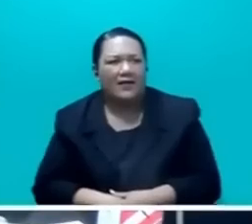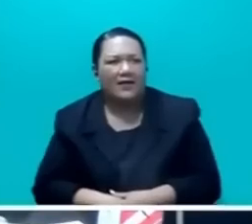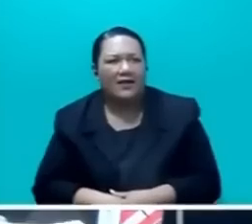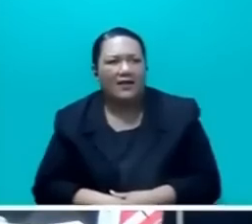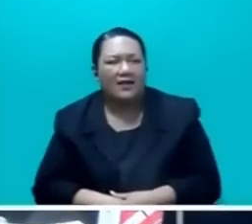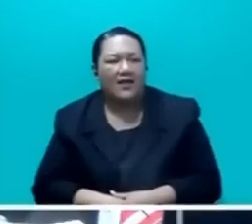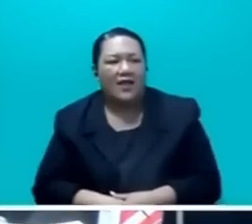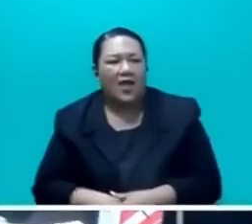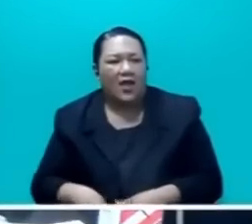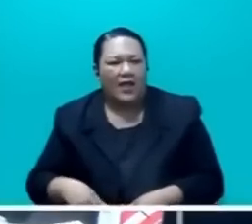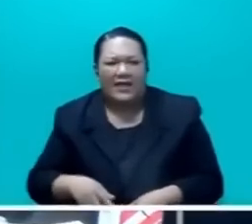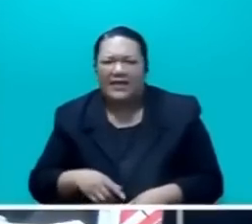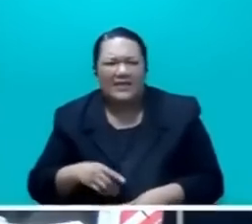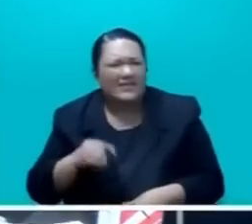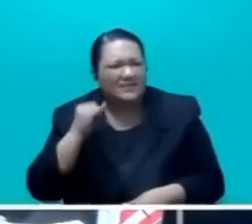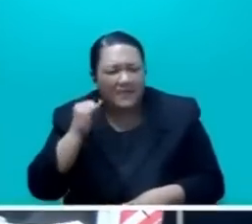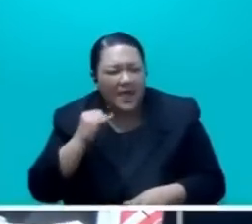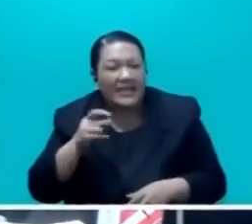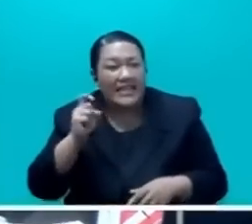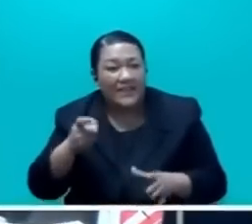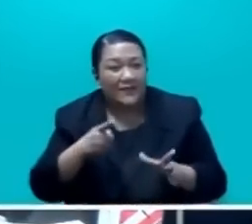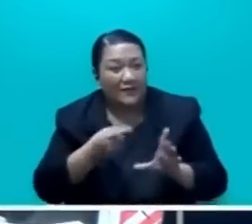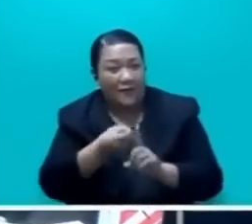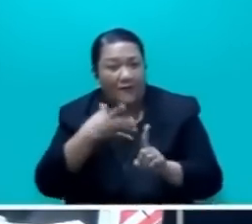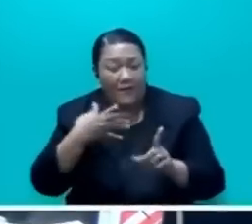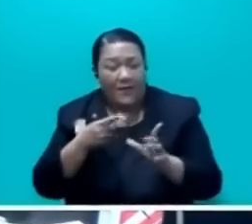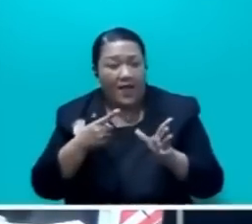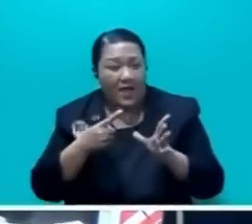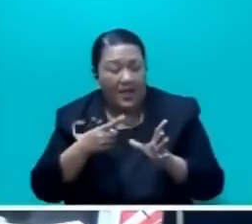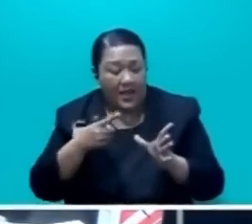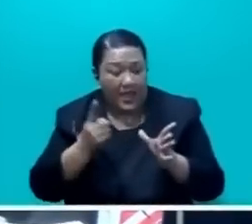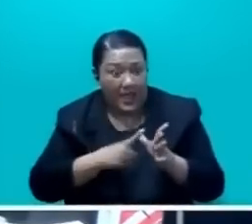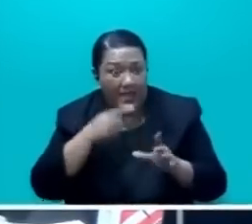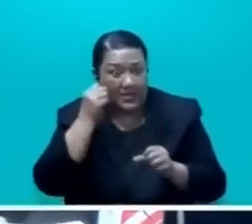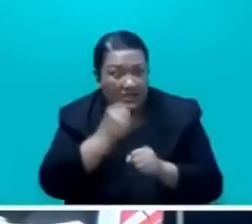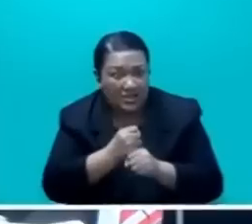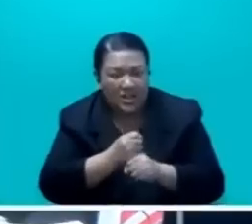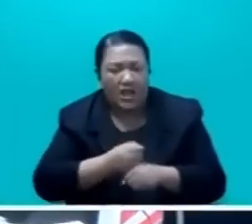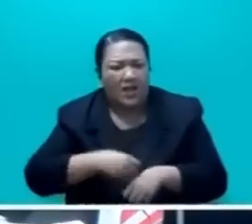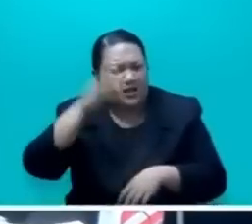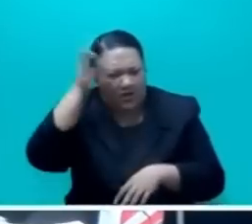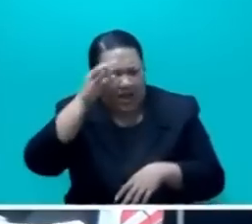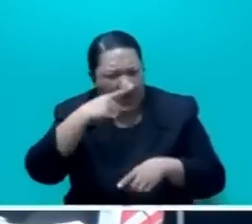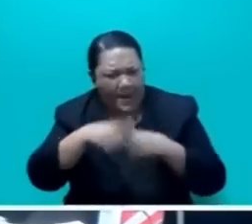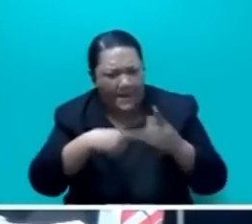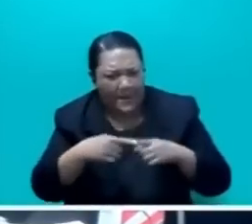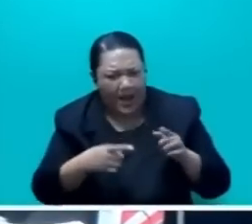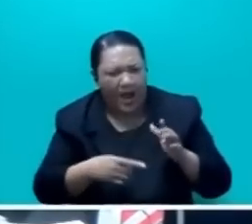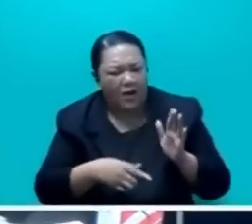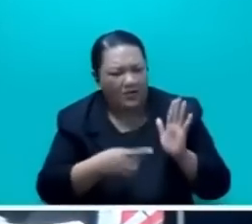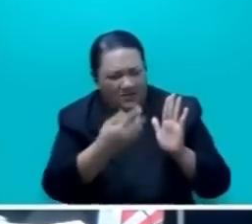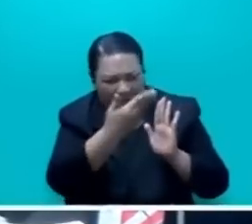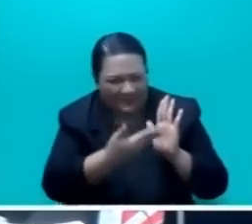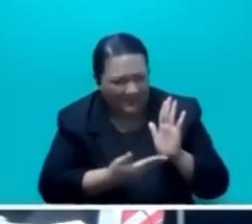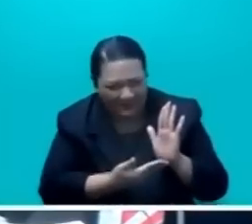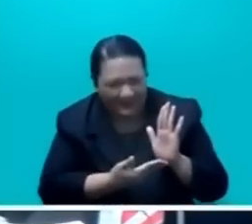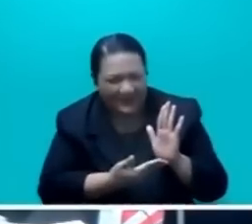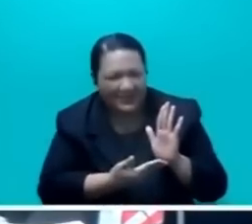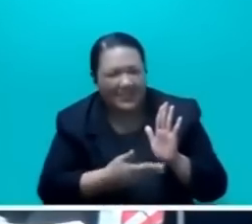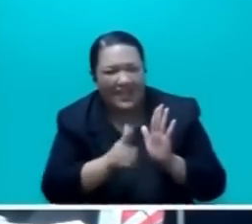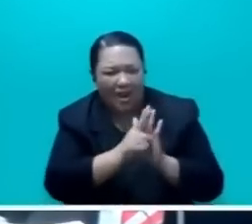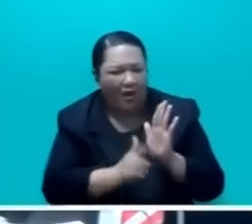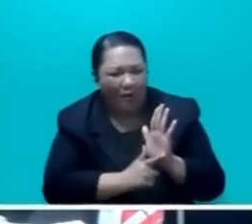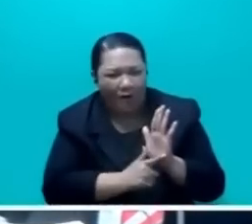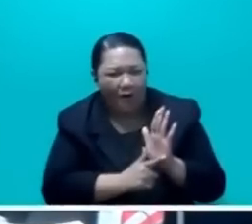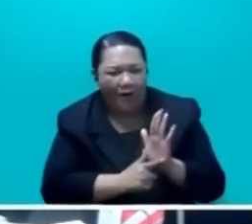have drafted. What happens when you draft laws without consultation? Mr. Speaker, may I impress upon the members of this